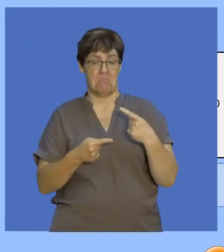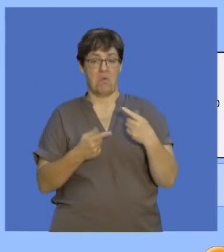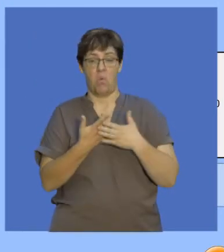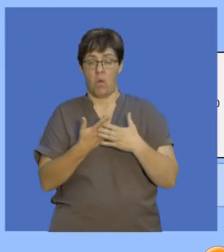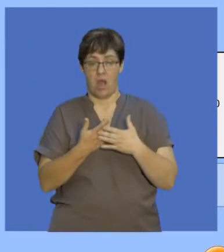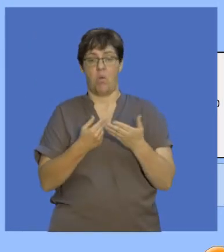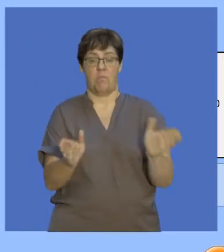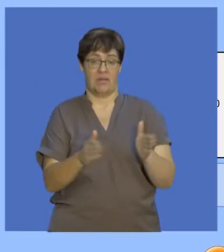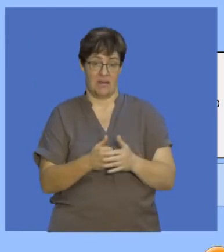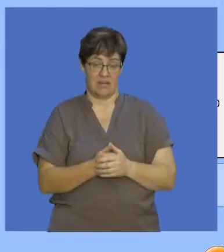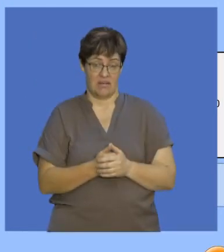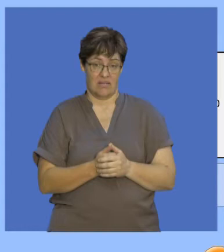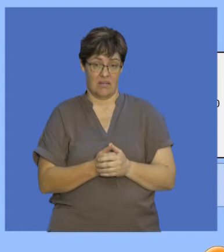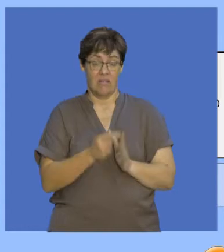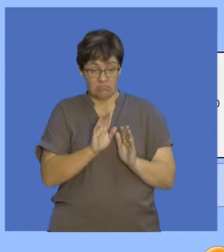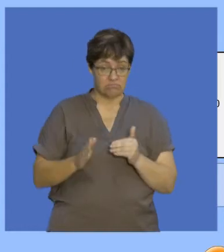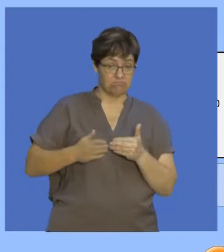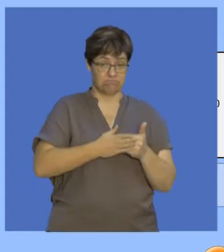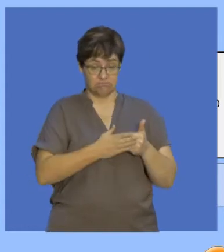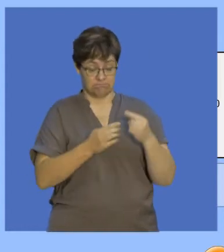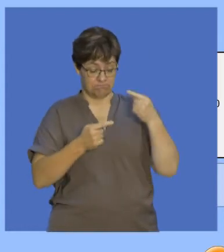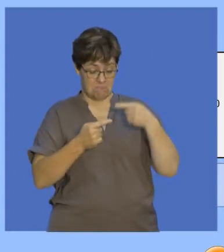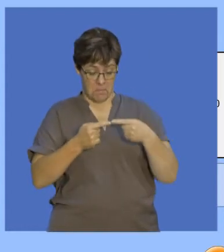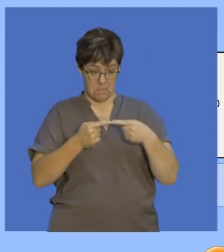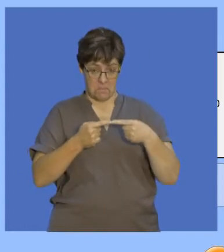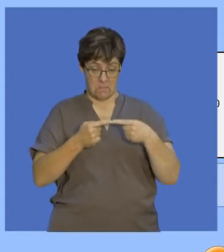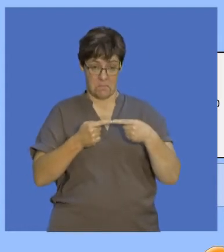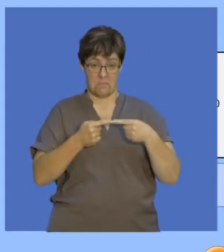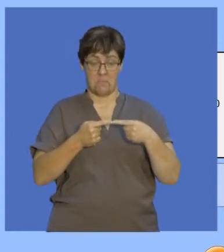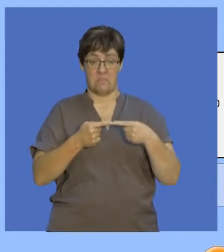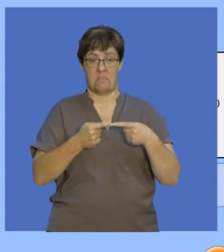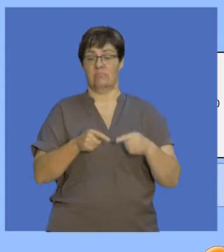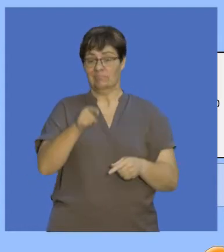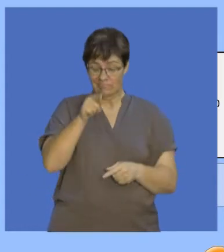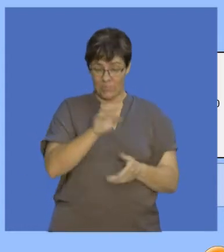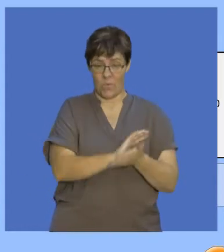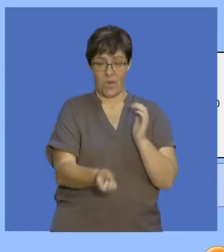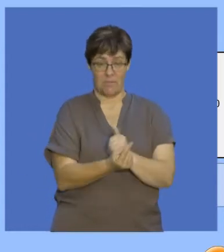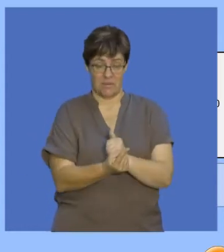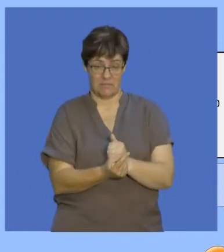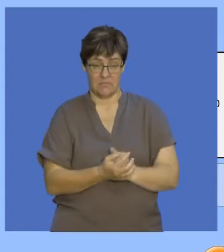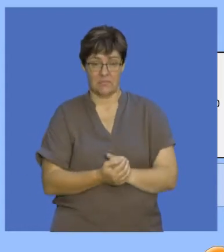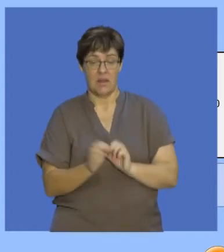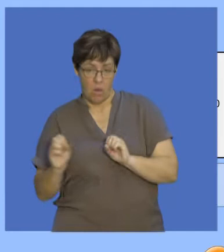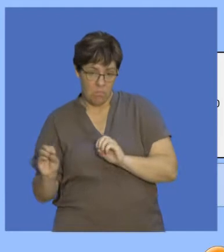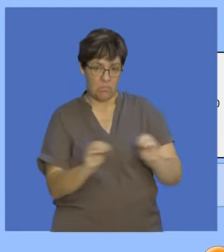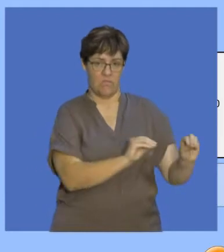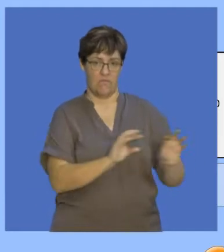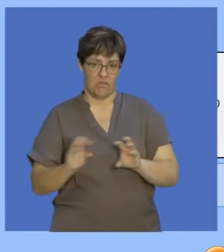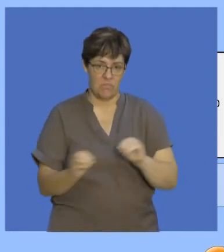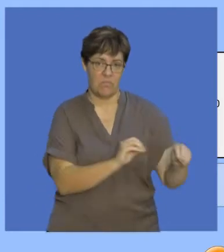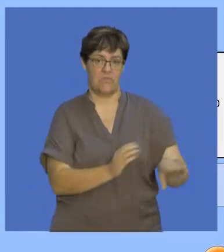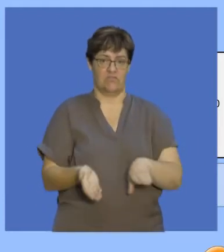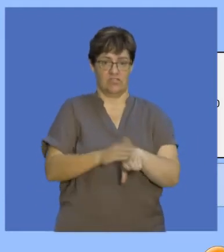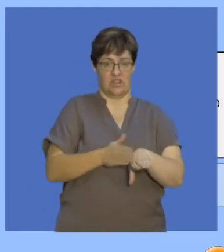broken because the switch is open. But the moment we close the switch, okay, this is what is happening. Charges are